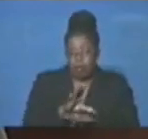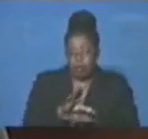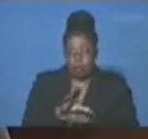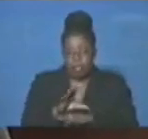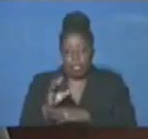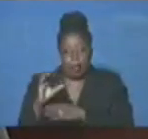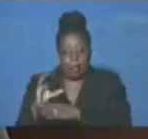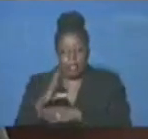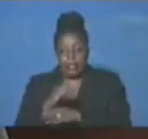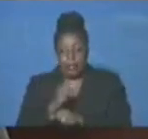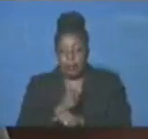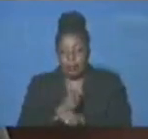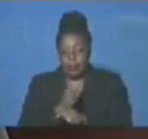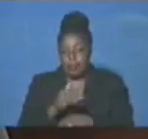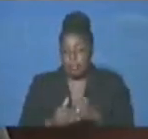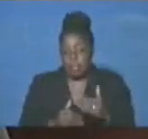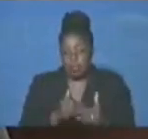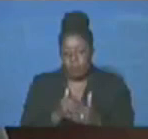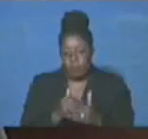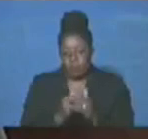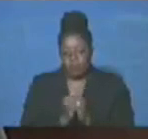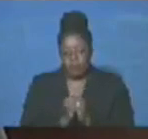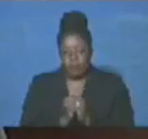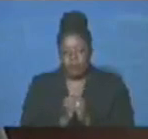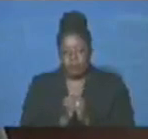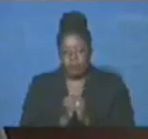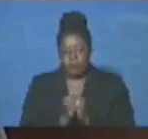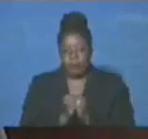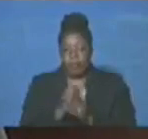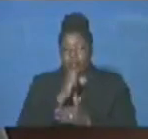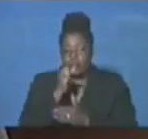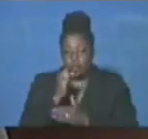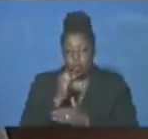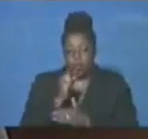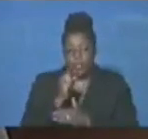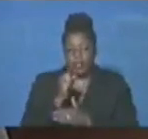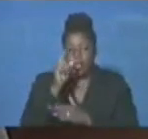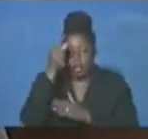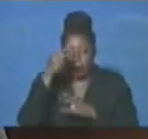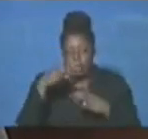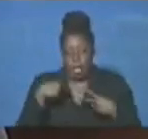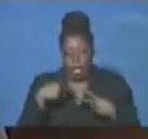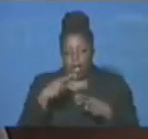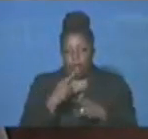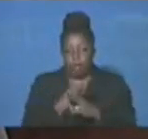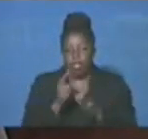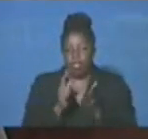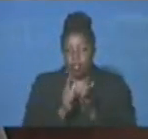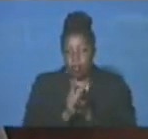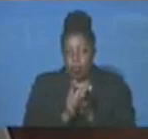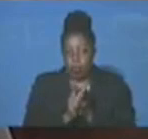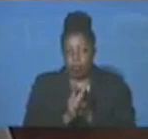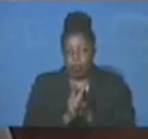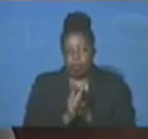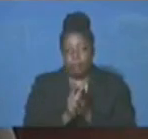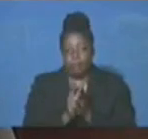some operational procedures, so therefore it's a compliance. We want to ensure that based if government have rules, regulations, laws, we want to see that when they did